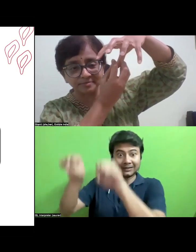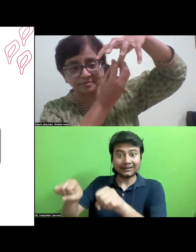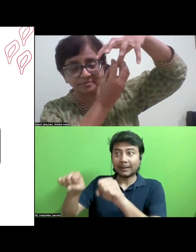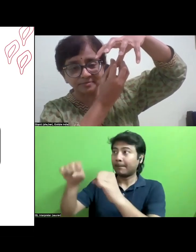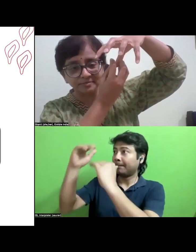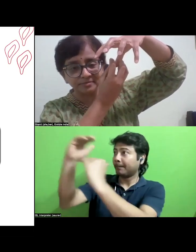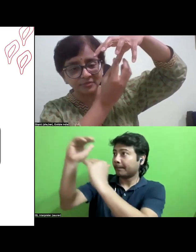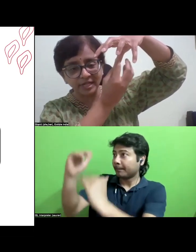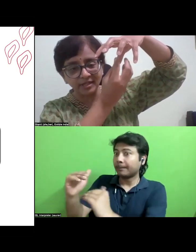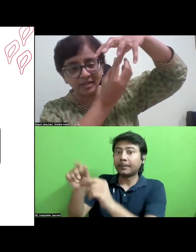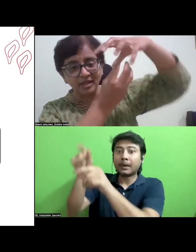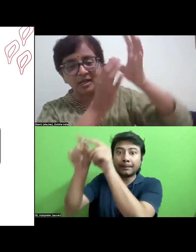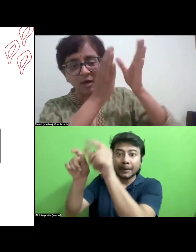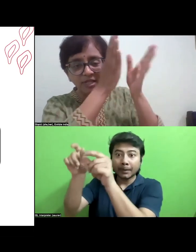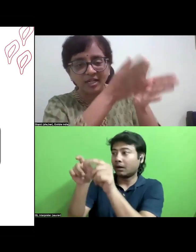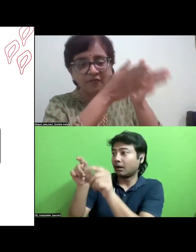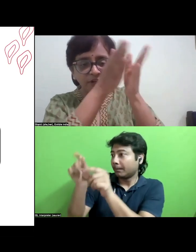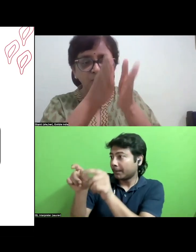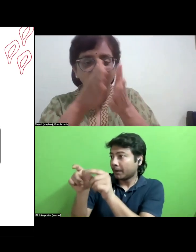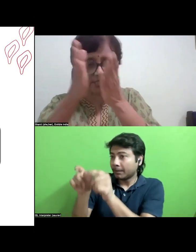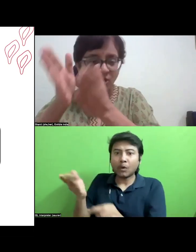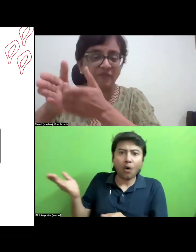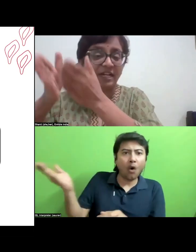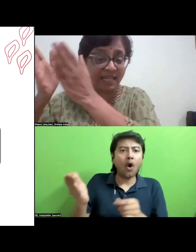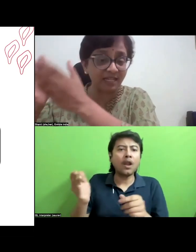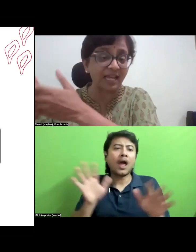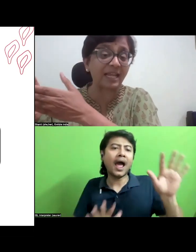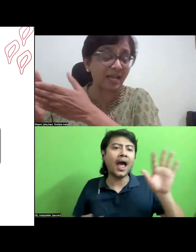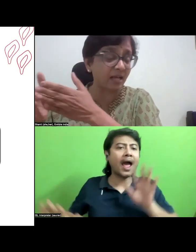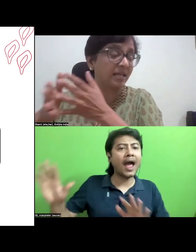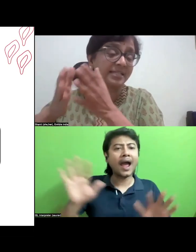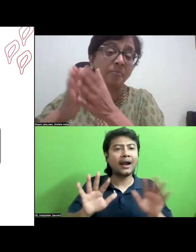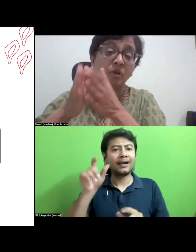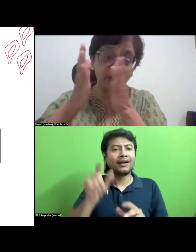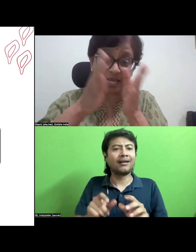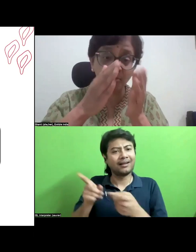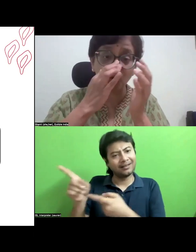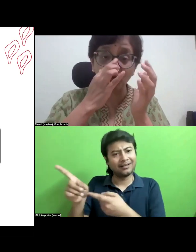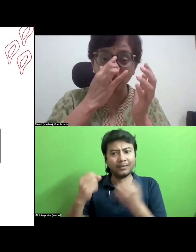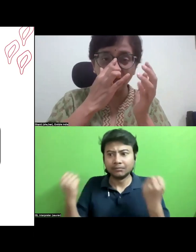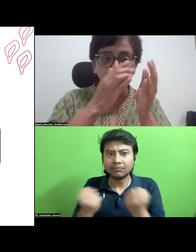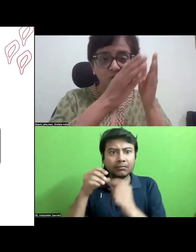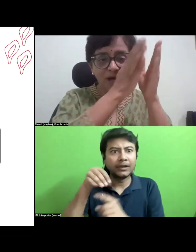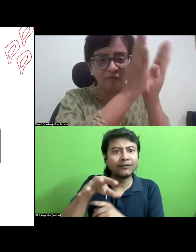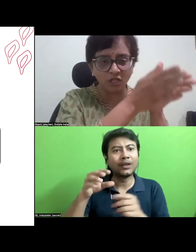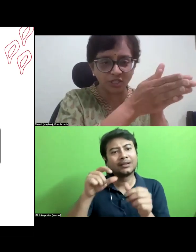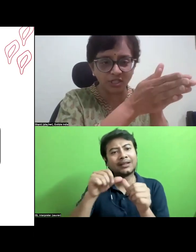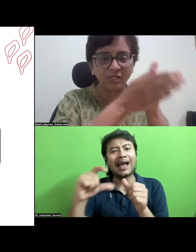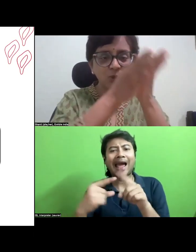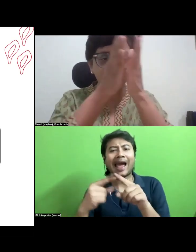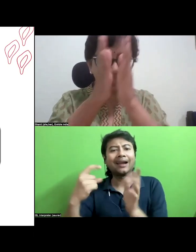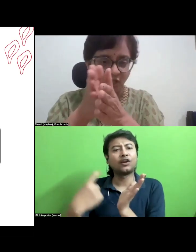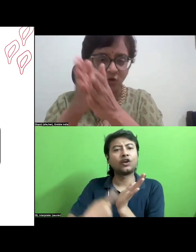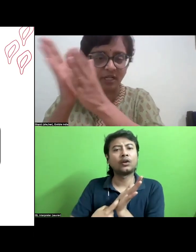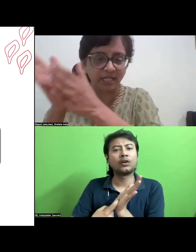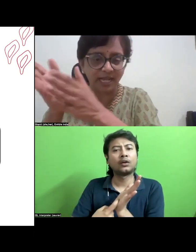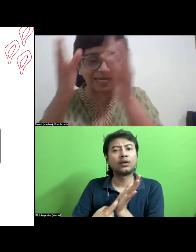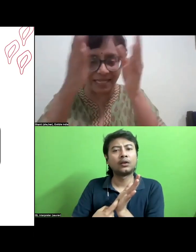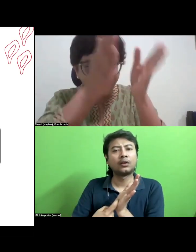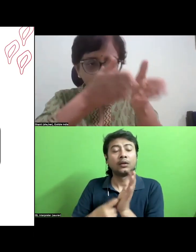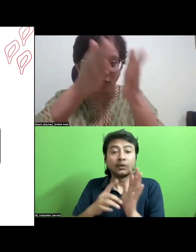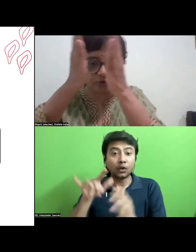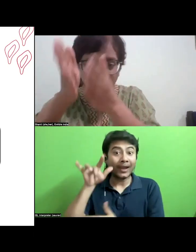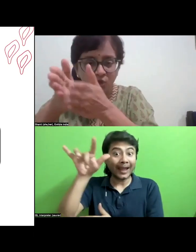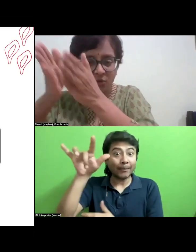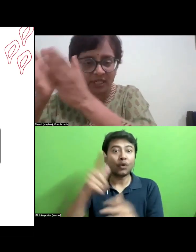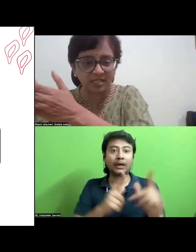system, right? Now, there are different units. So if I take an example of an airport, you have logistics, you have security,